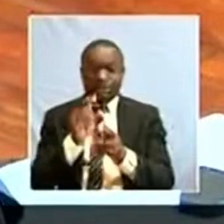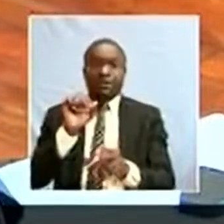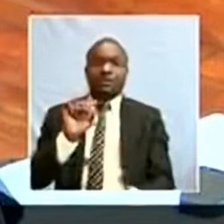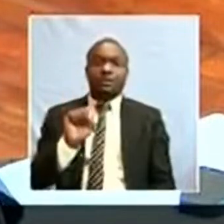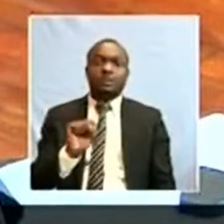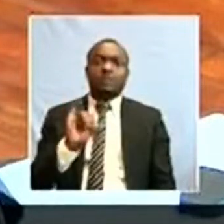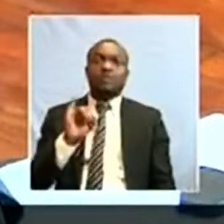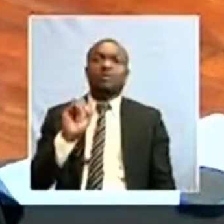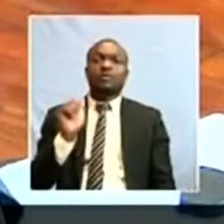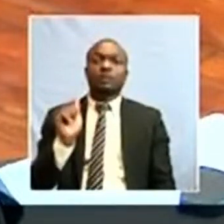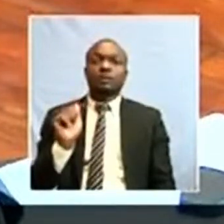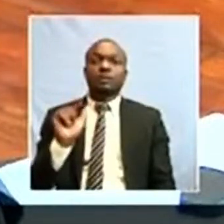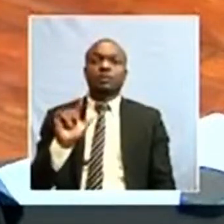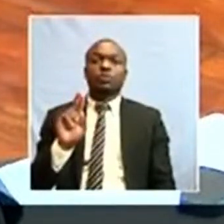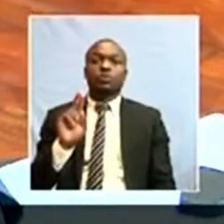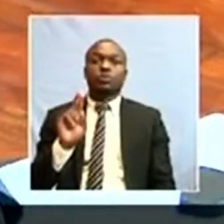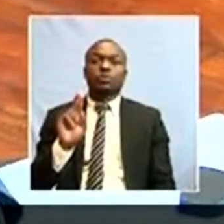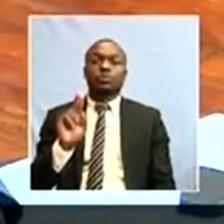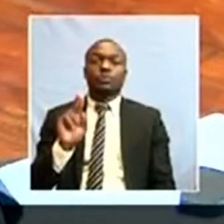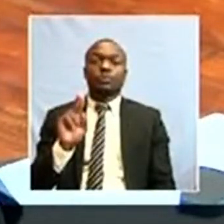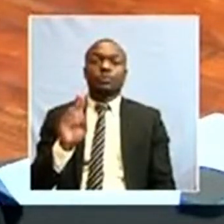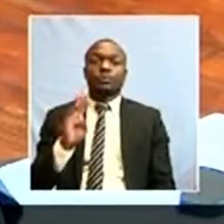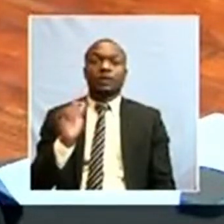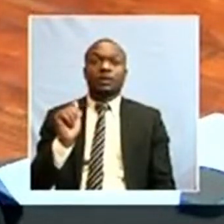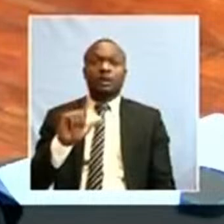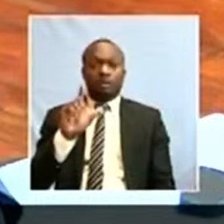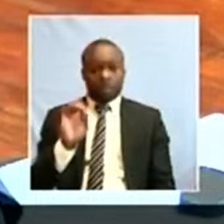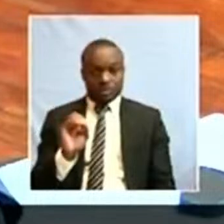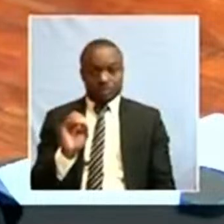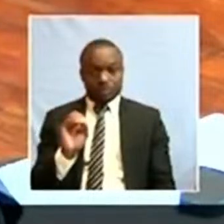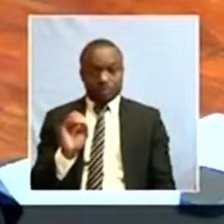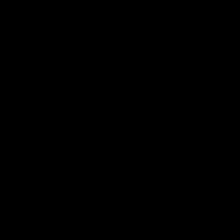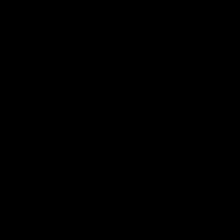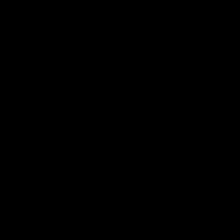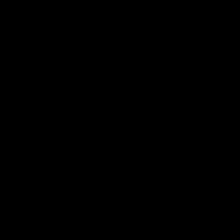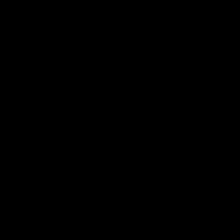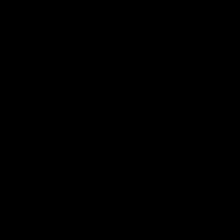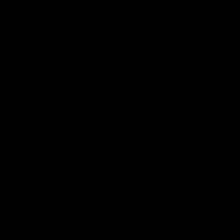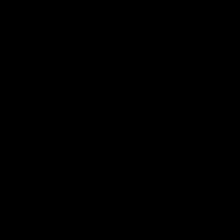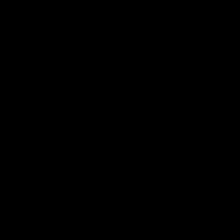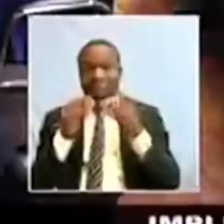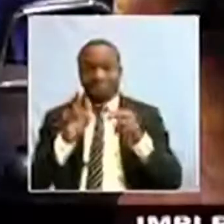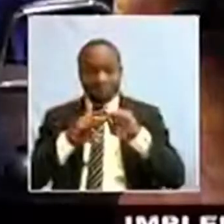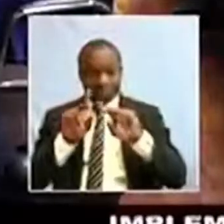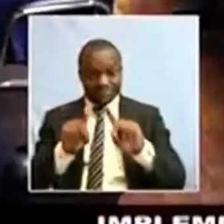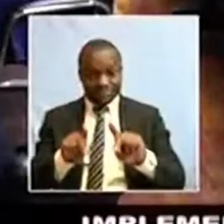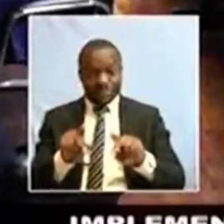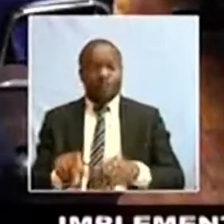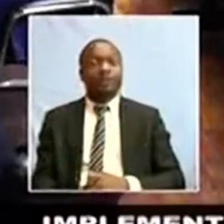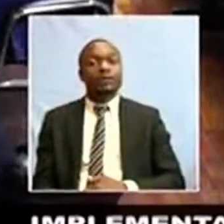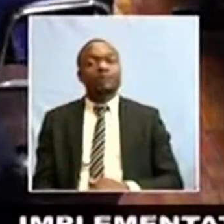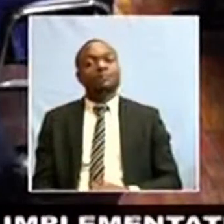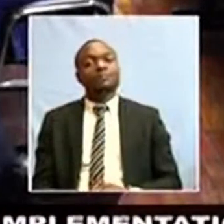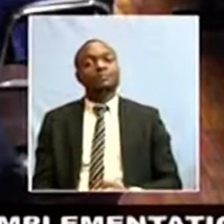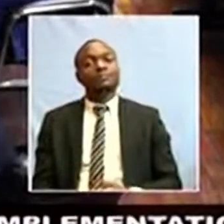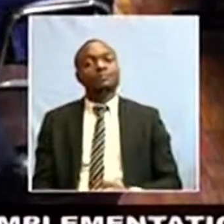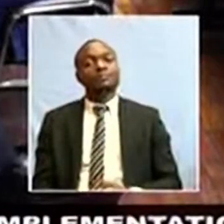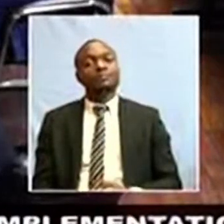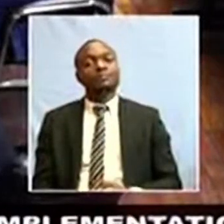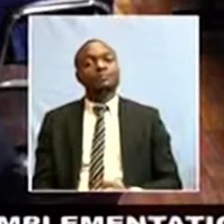Then we'll come with we'll come to you, Honorable. We'll start with the two. So much, Chair, and